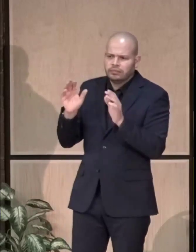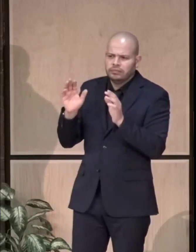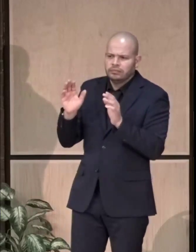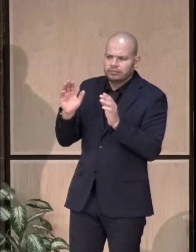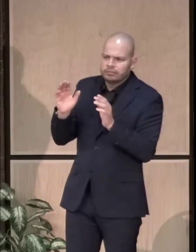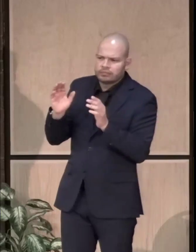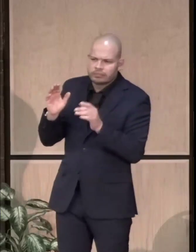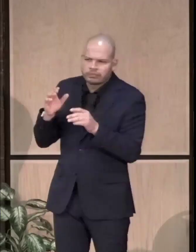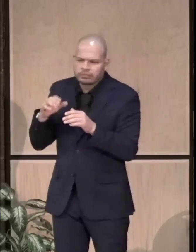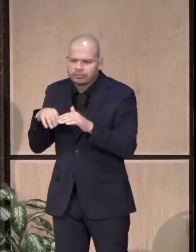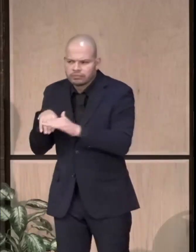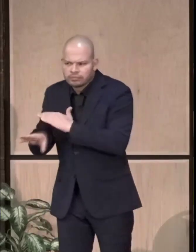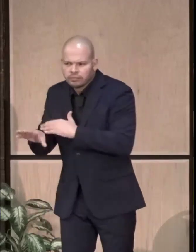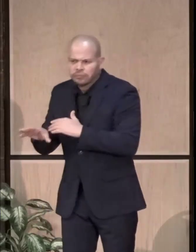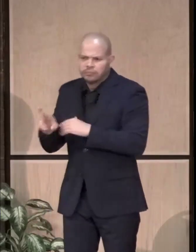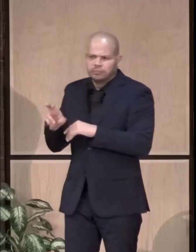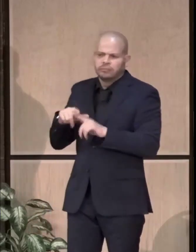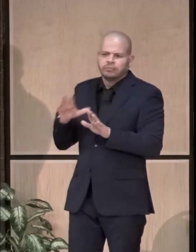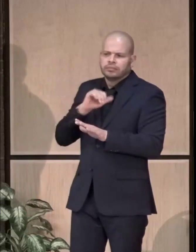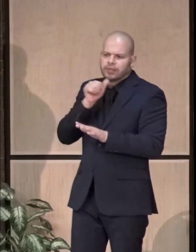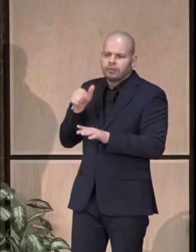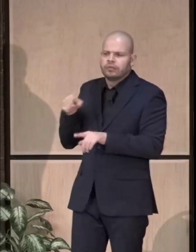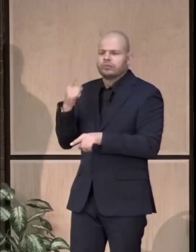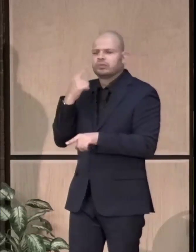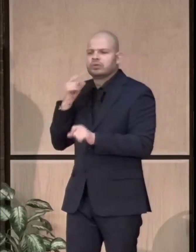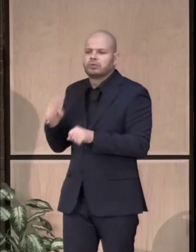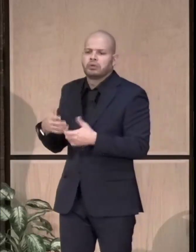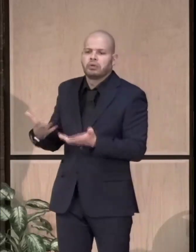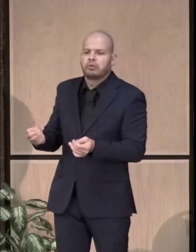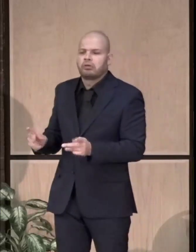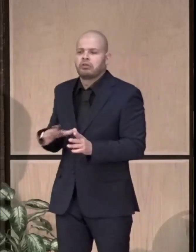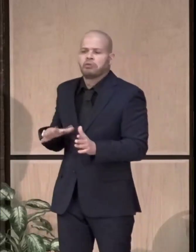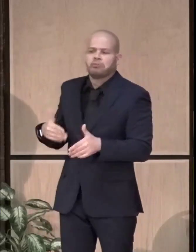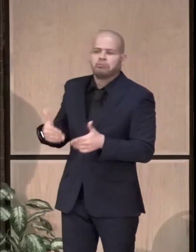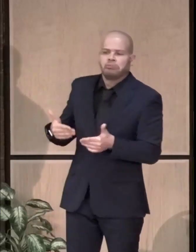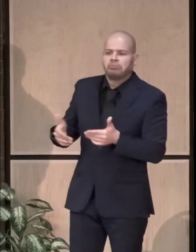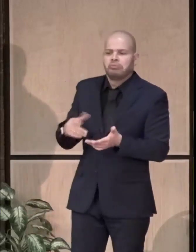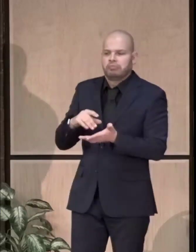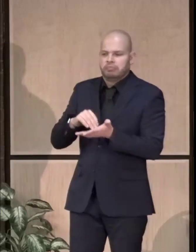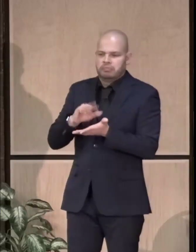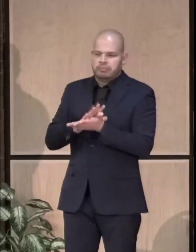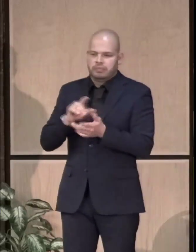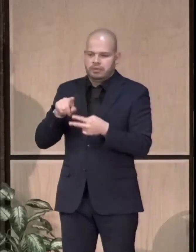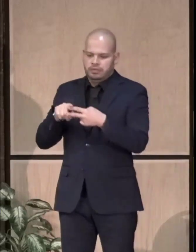can kind of tell he's there and alive, just kind of document it.